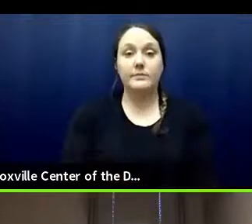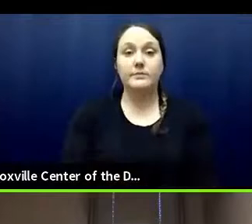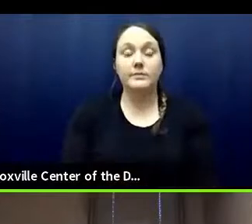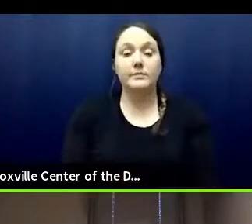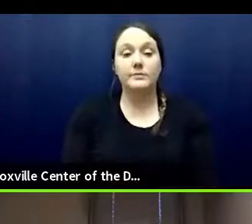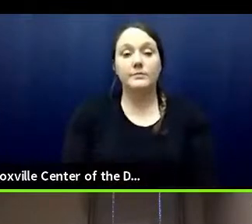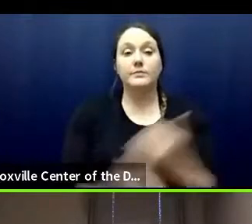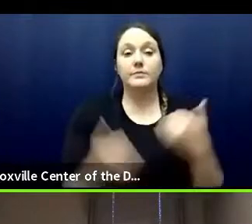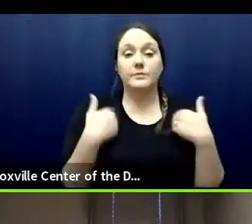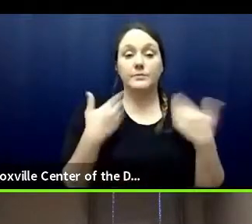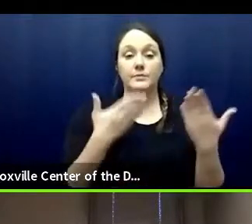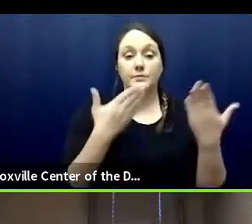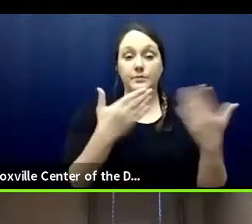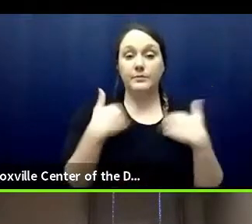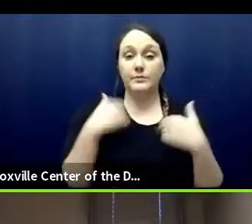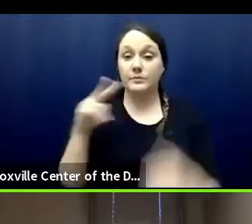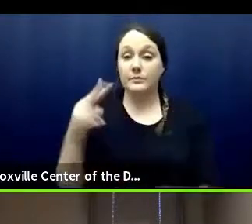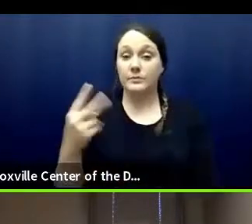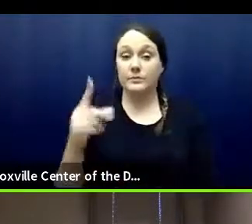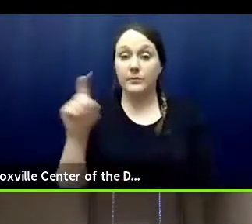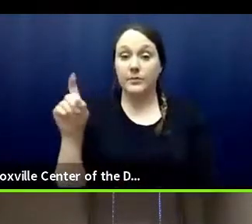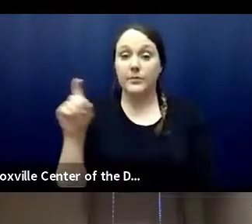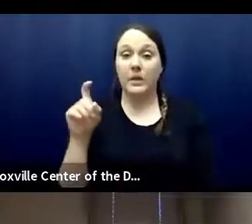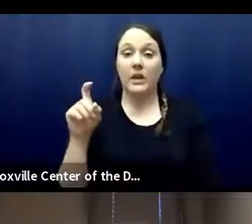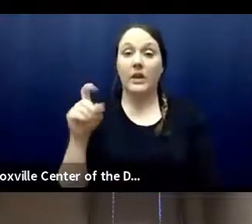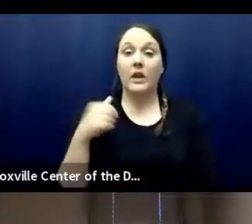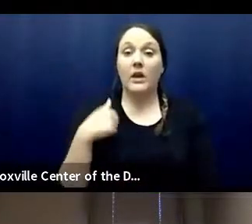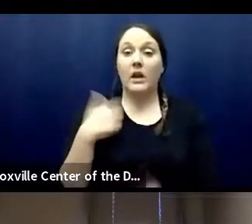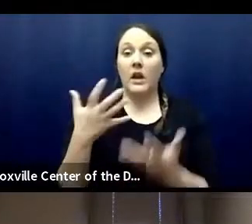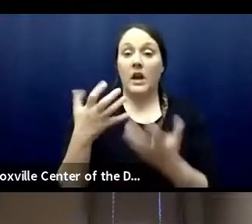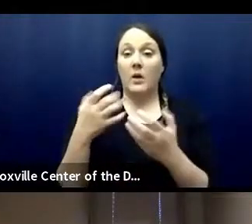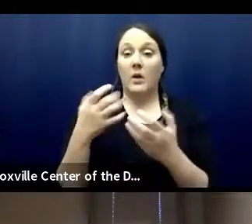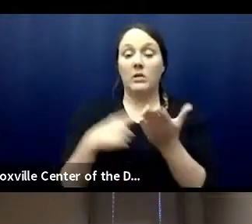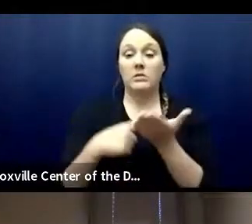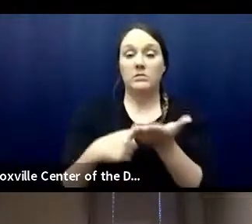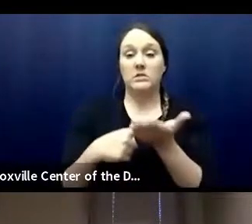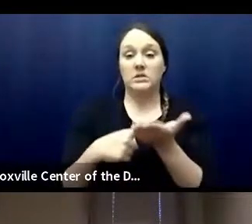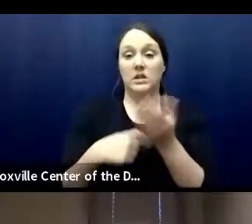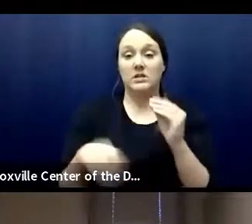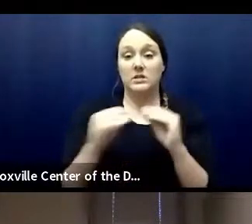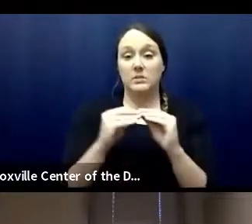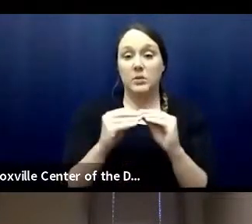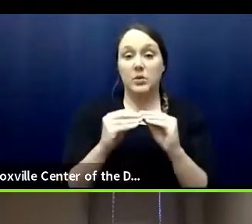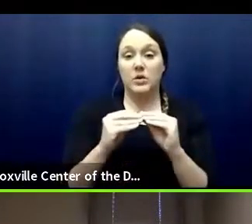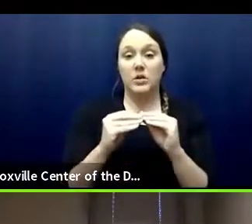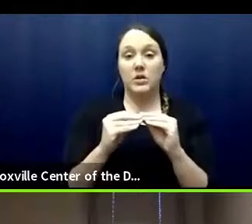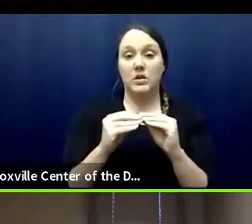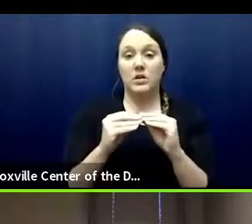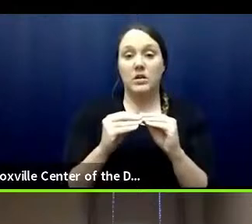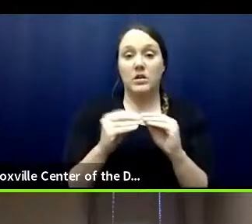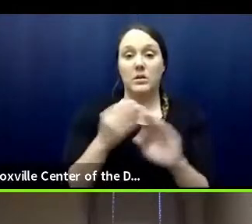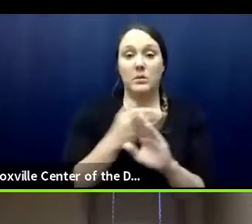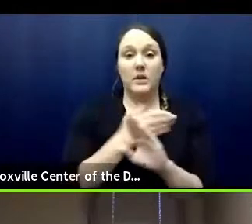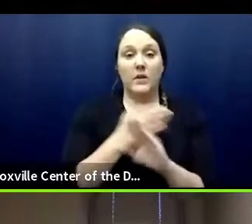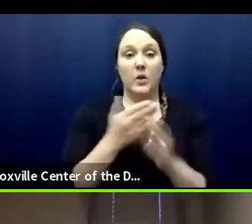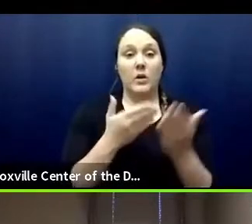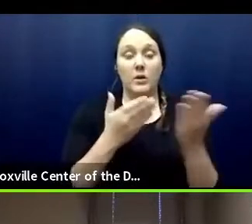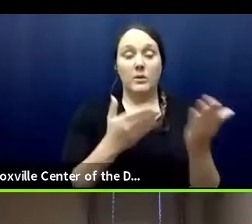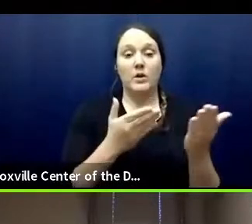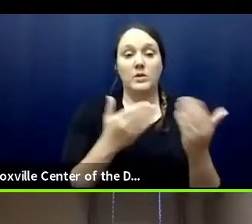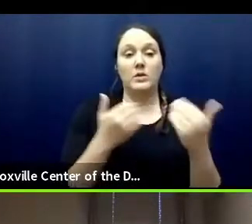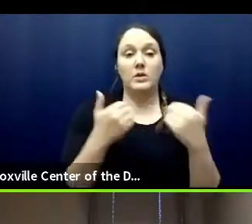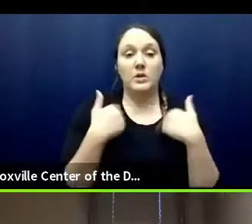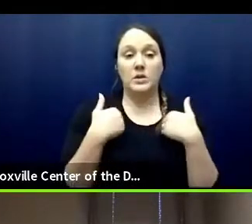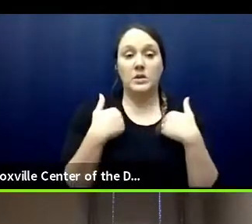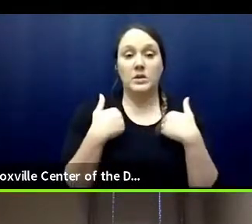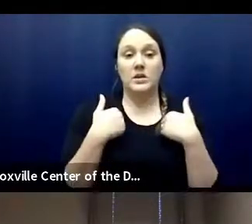So we have a motion. Is there a second? I'd like to discuss it some more. Well, we before need make to. a motion to vote We on it. need to have a second